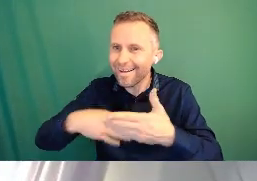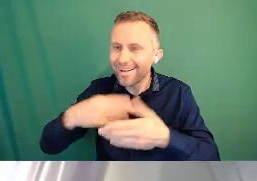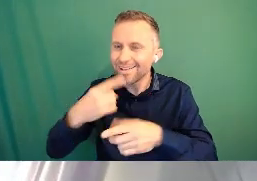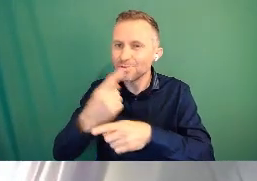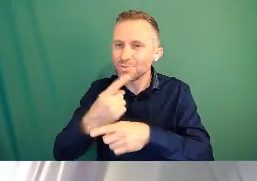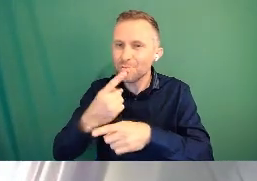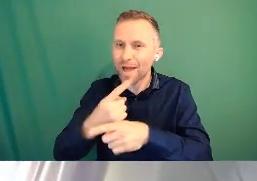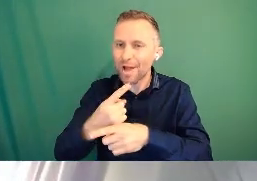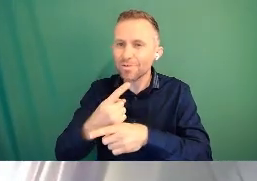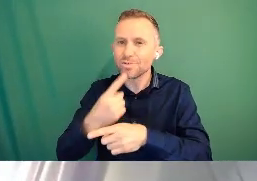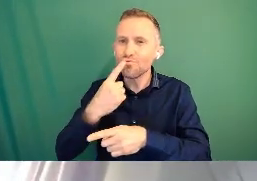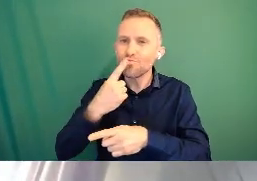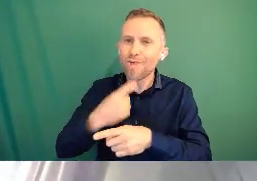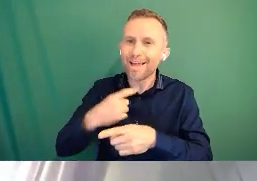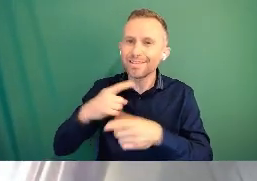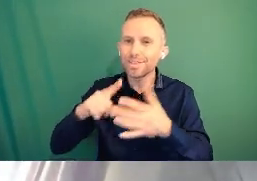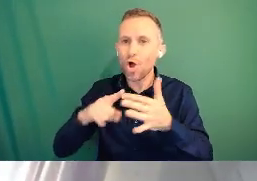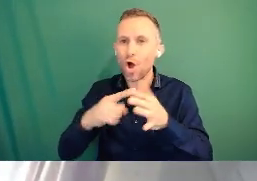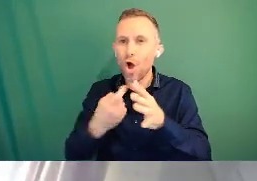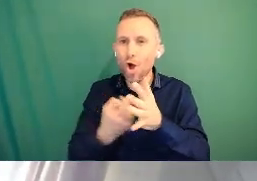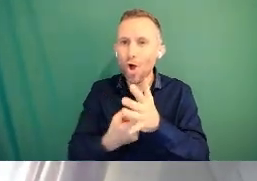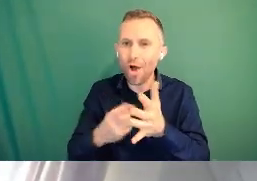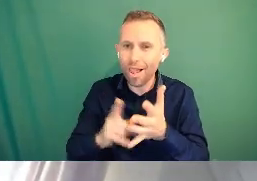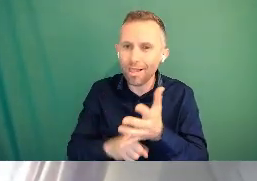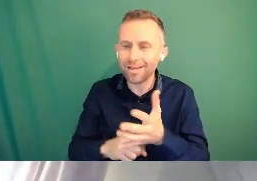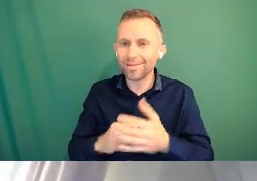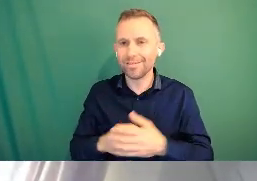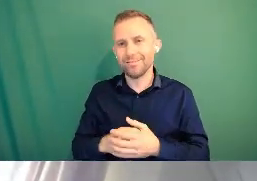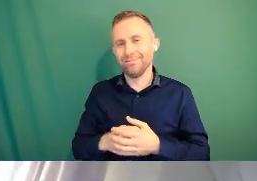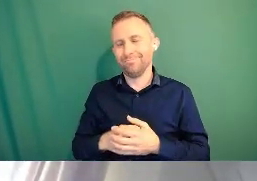Earl? Both. So,